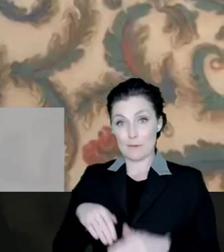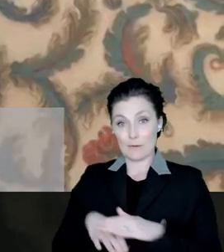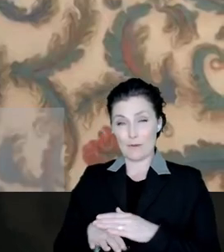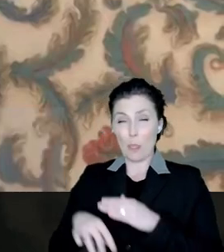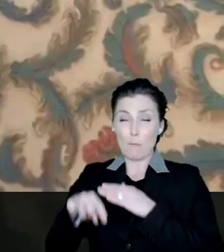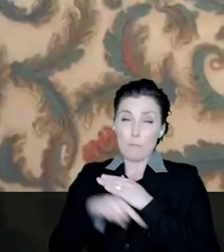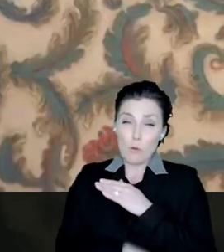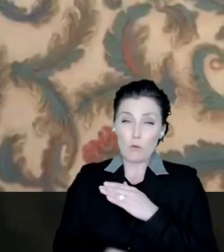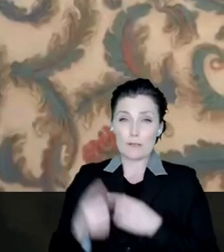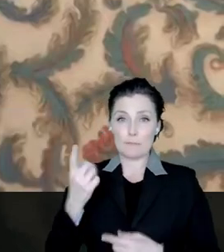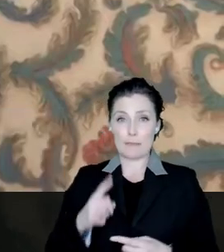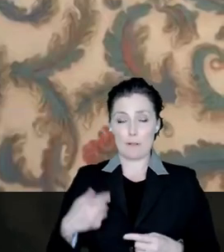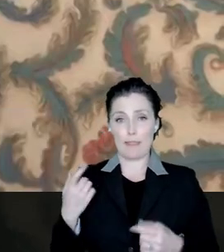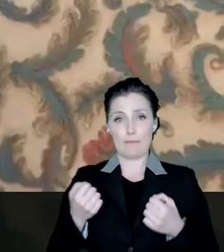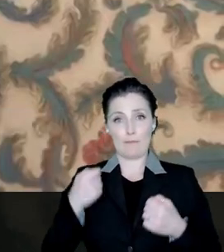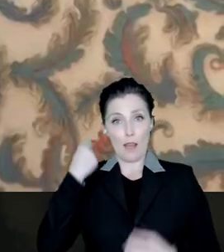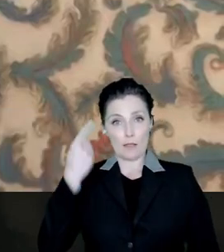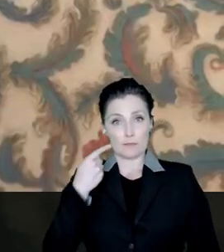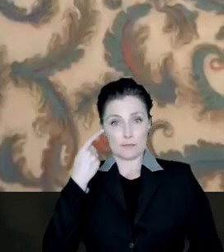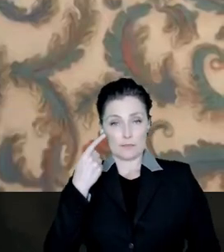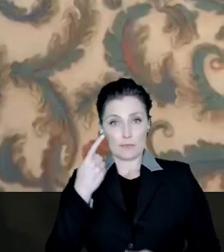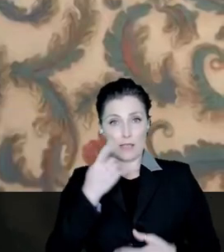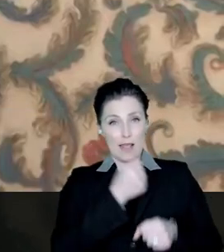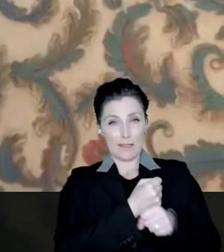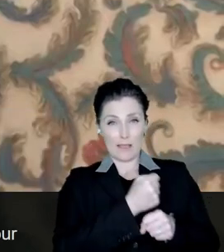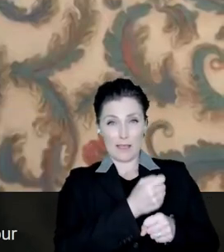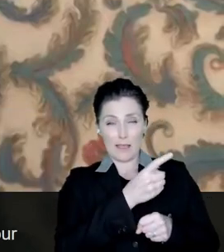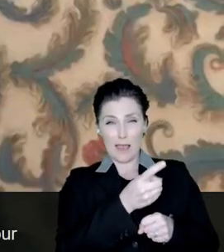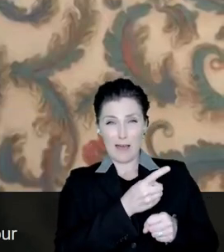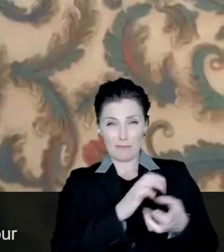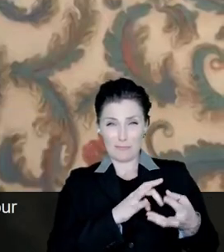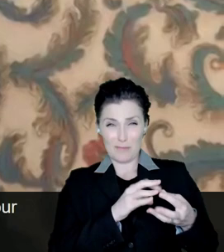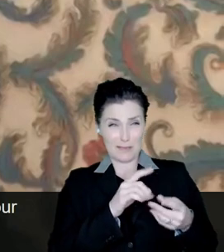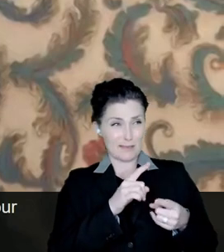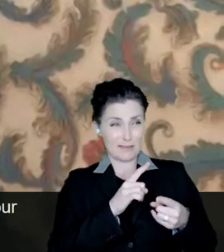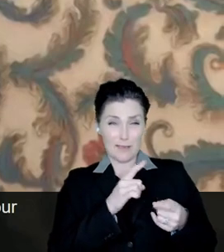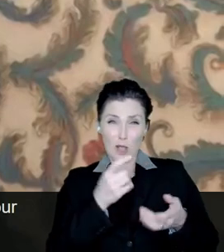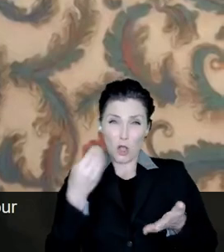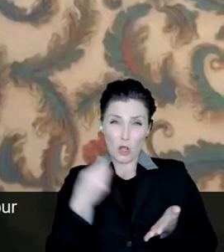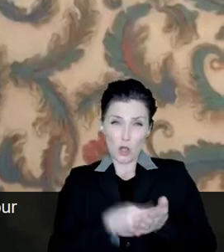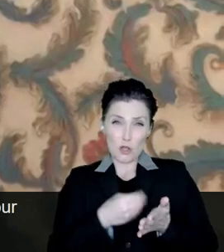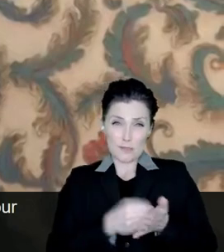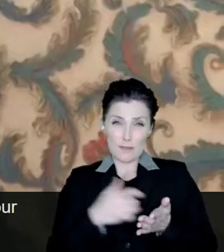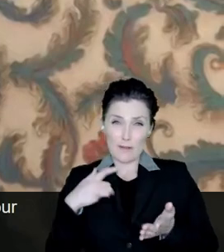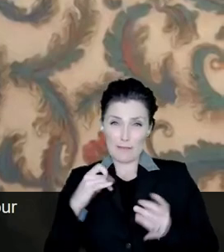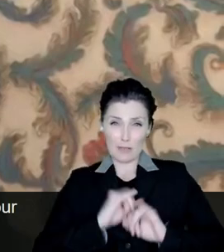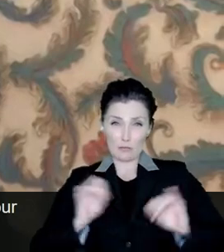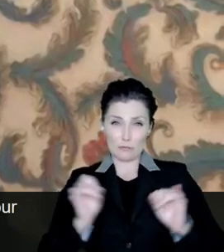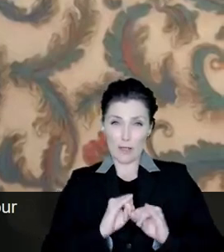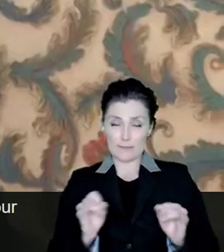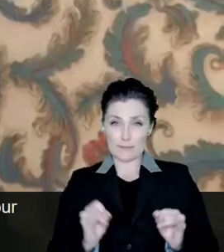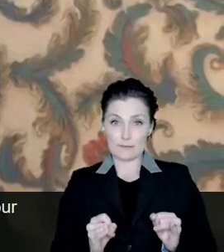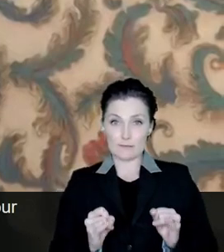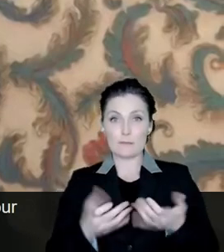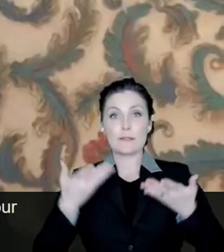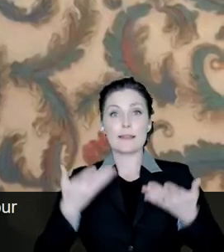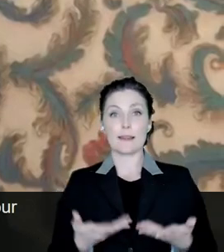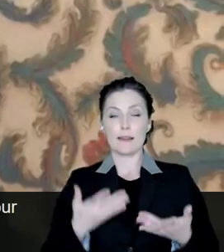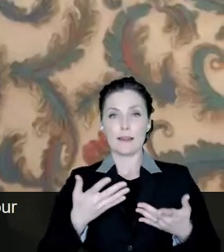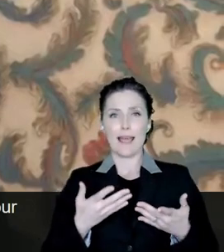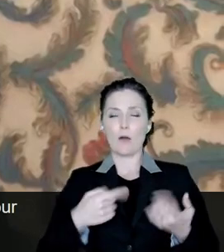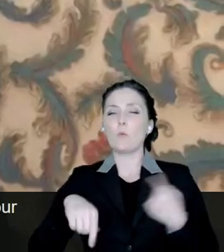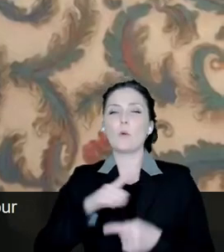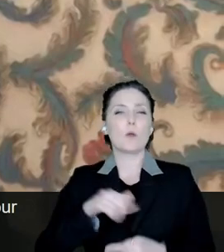our city, and the government-created cost of living crisis. At the moment, we are looking at, everyone knows about